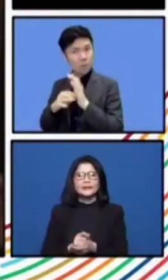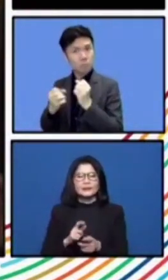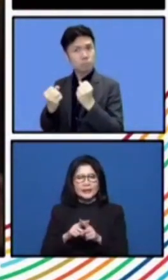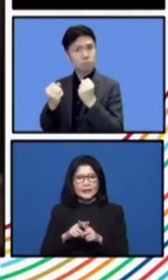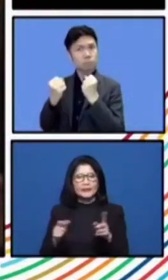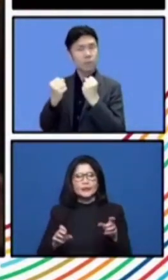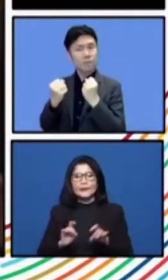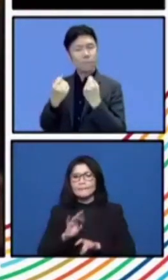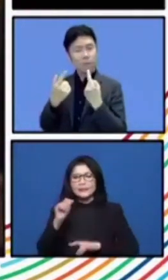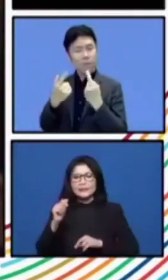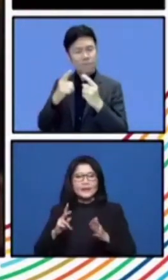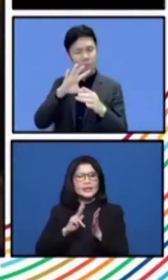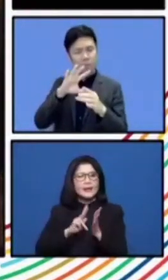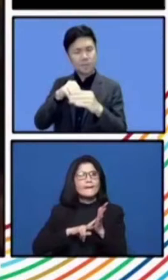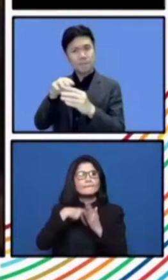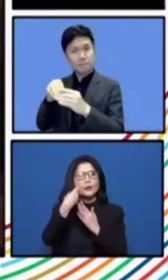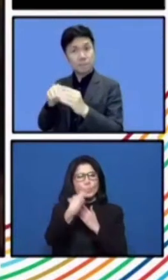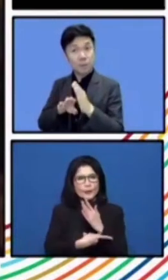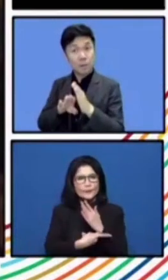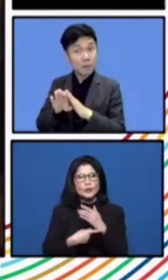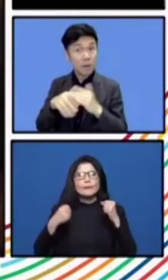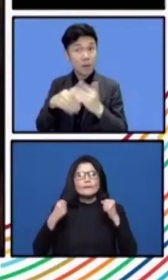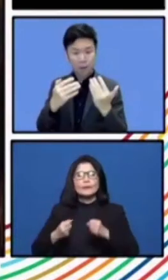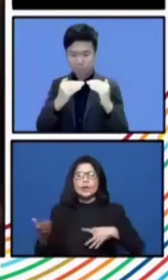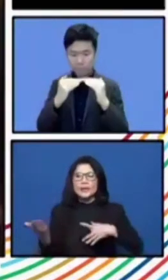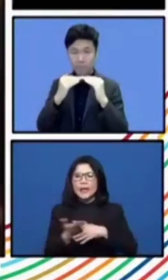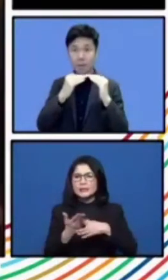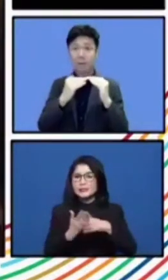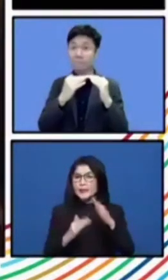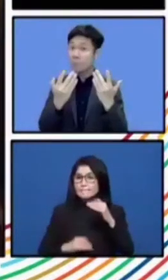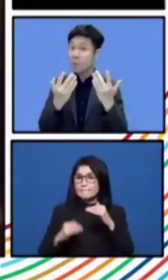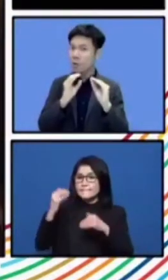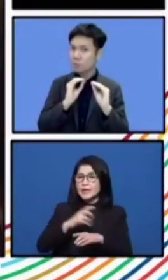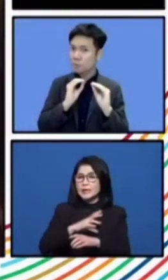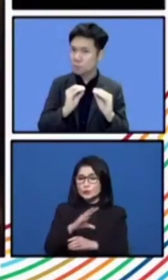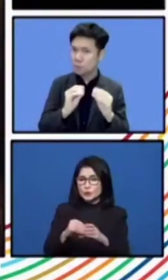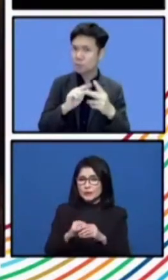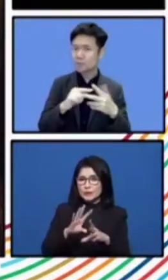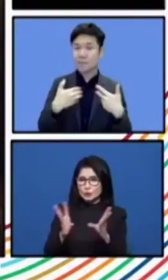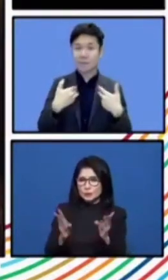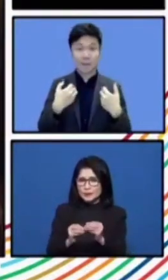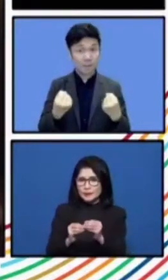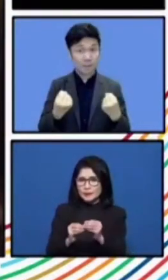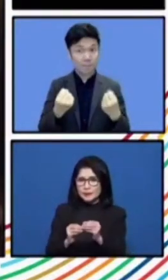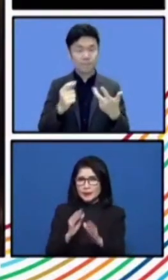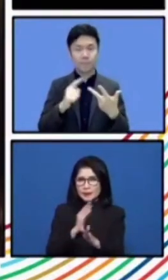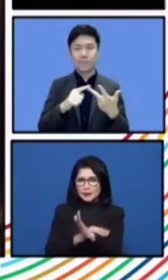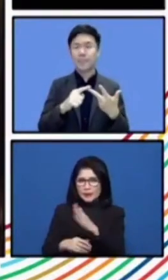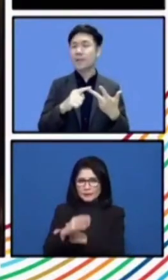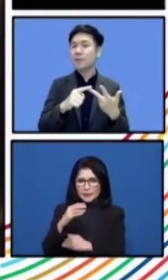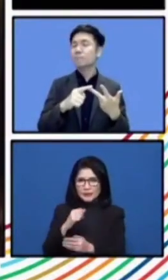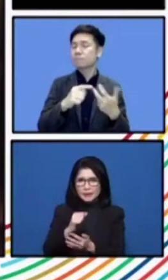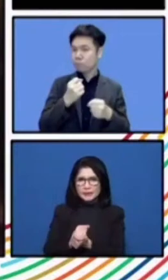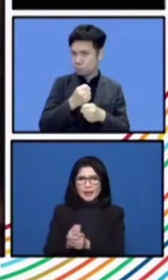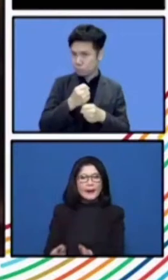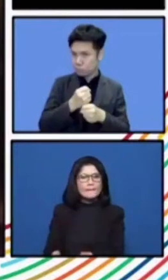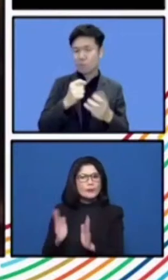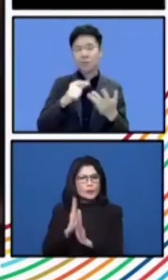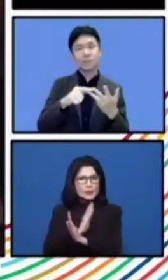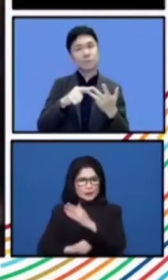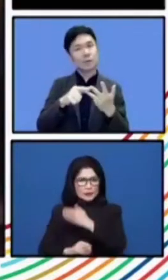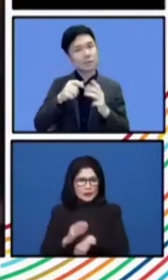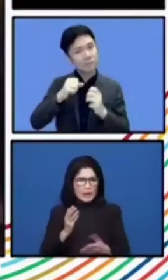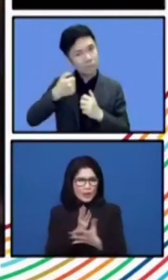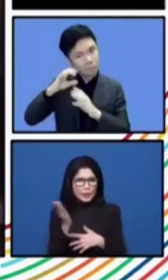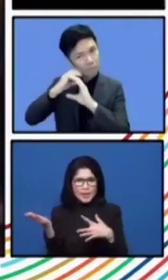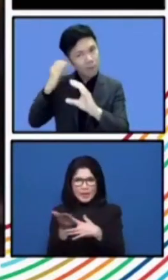through Equitable access to inclusive Education Health Care employment Transportation housing and social protection